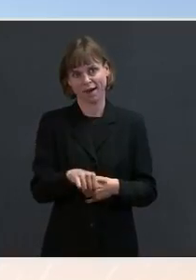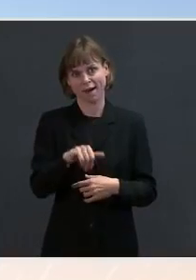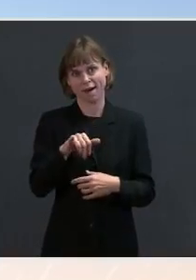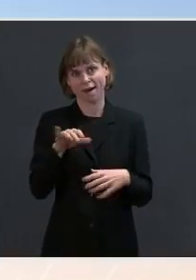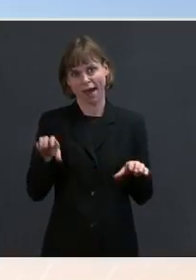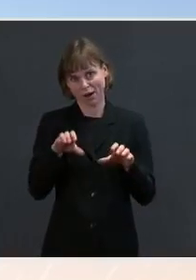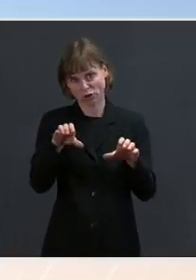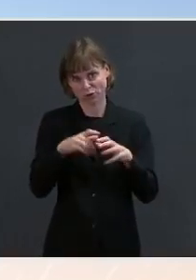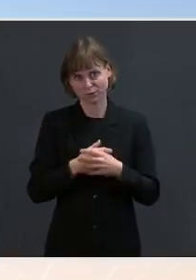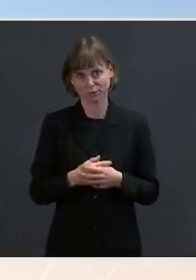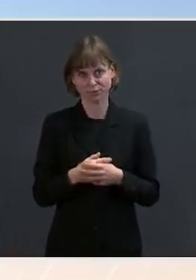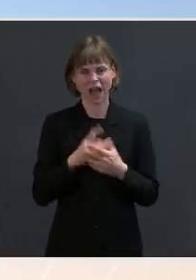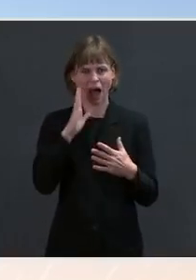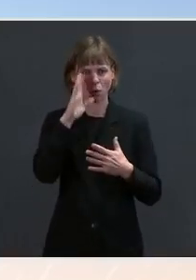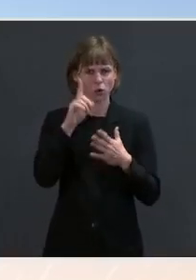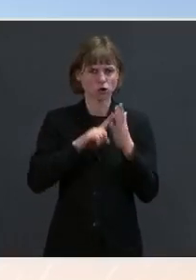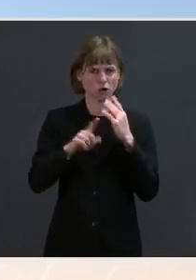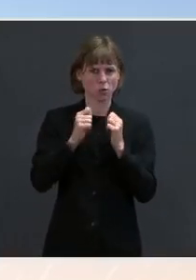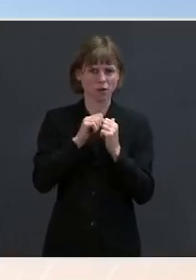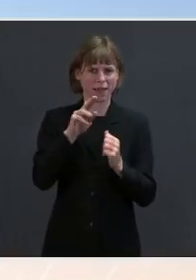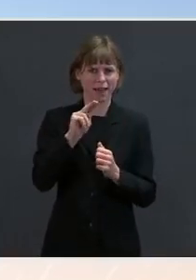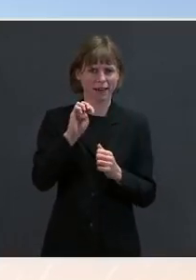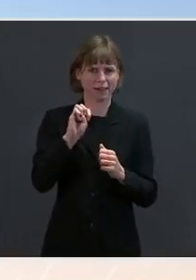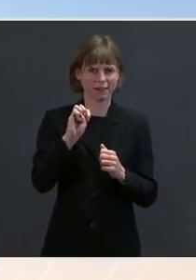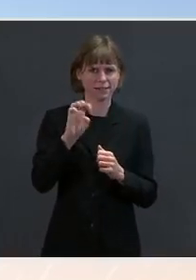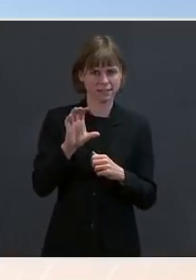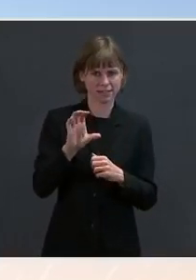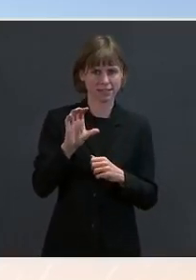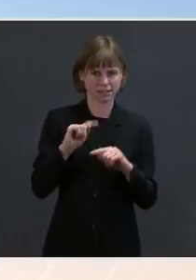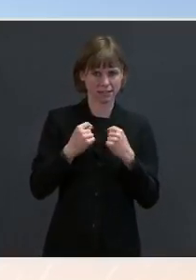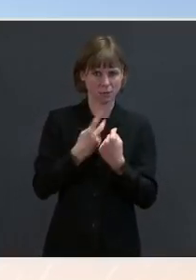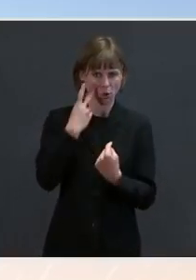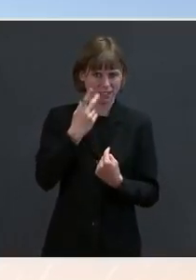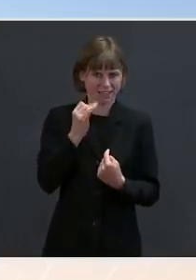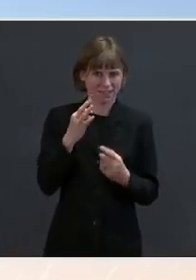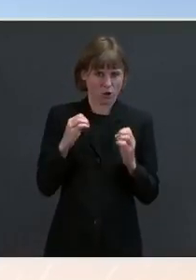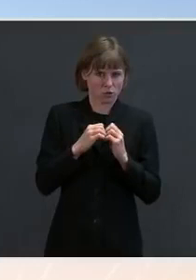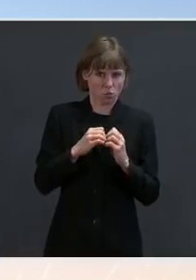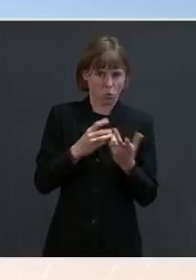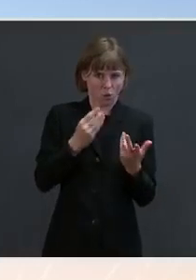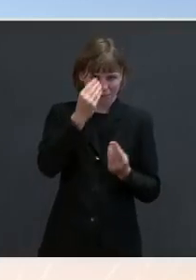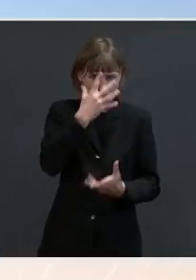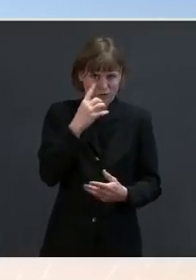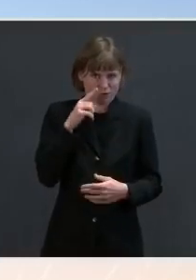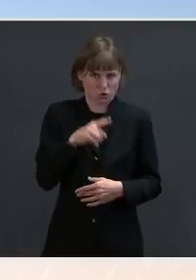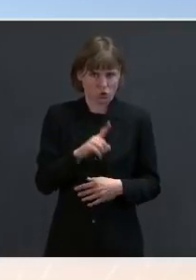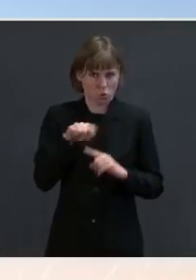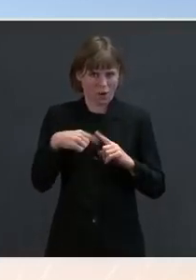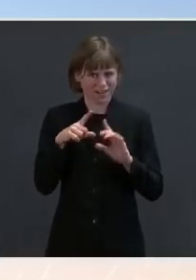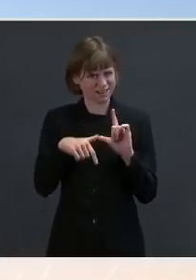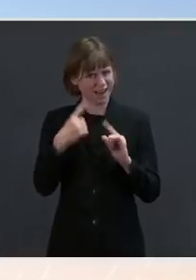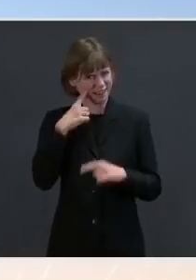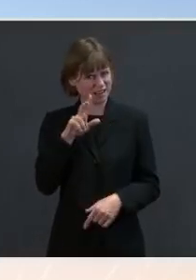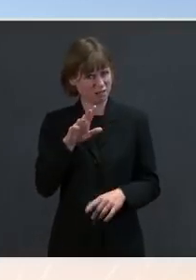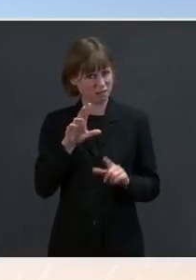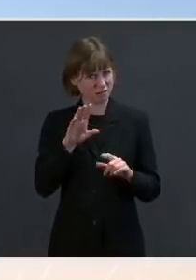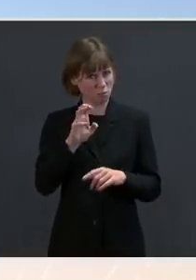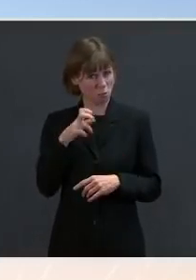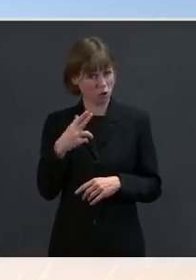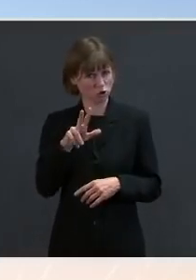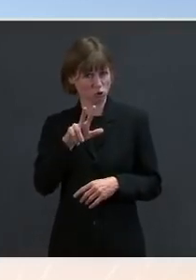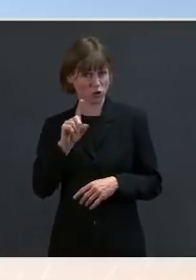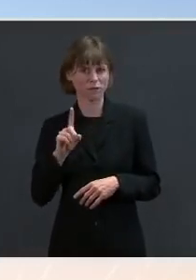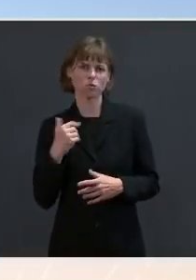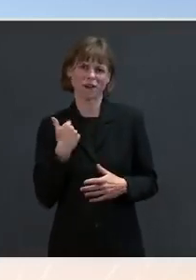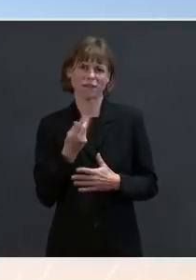action. I will check with our NEC team and see if there's more to preview for you as it's expiring. I think March 31st? So we have